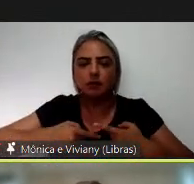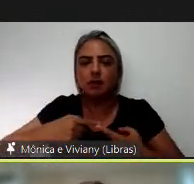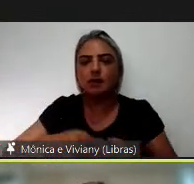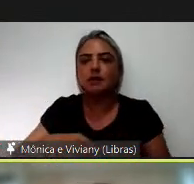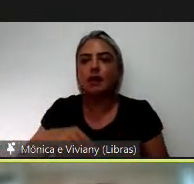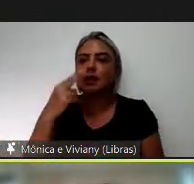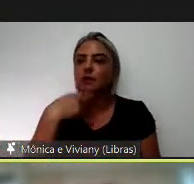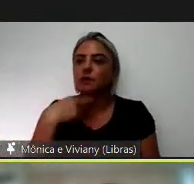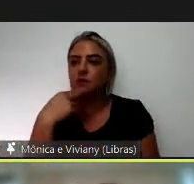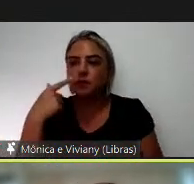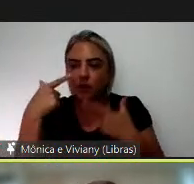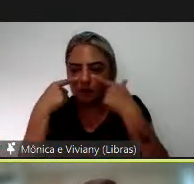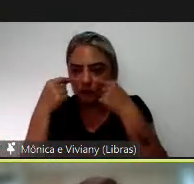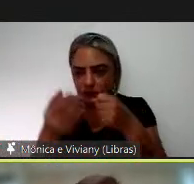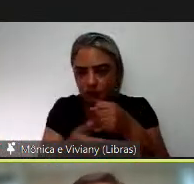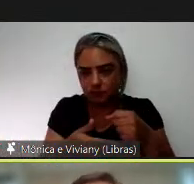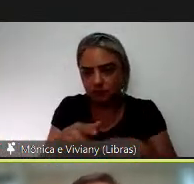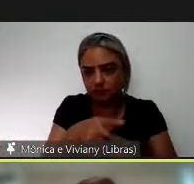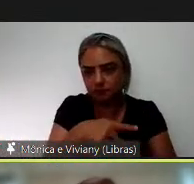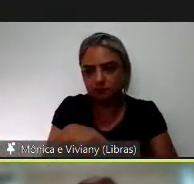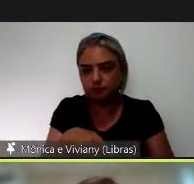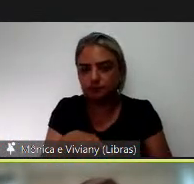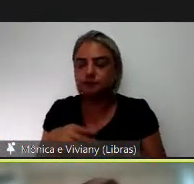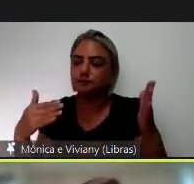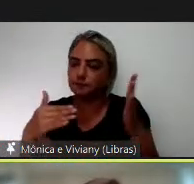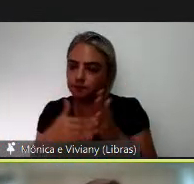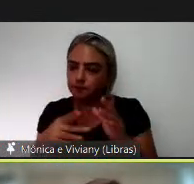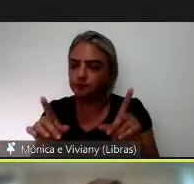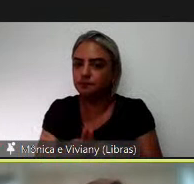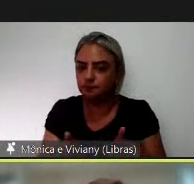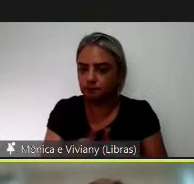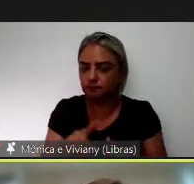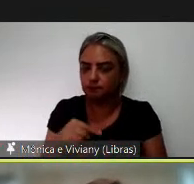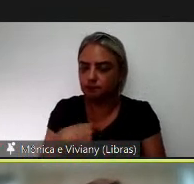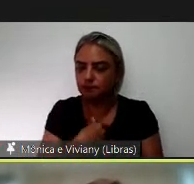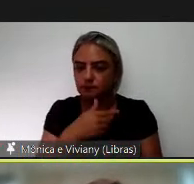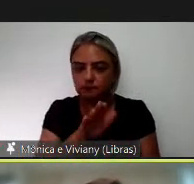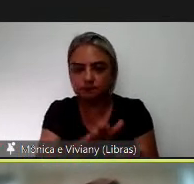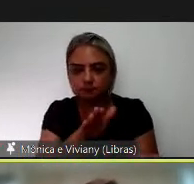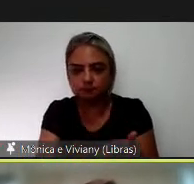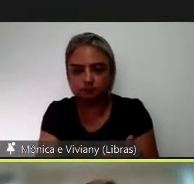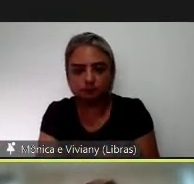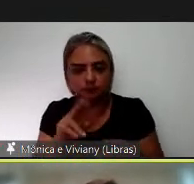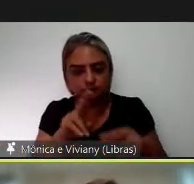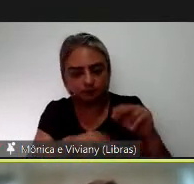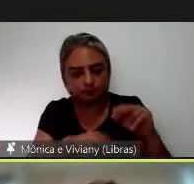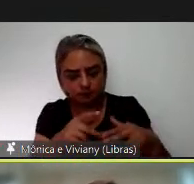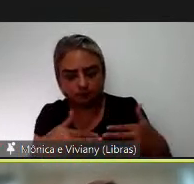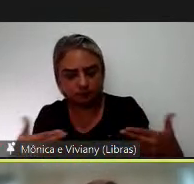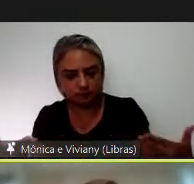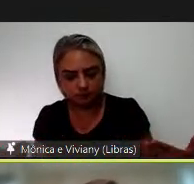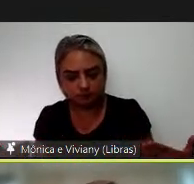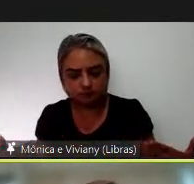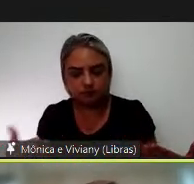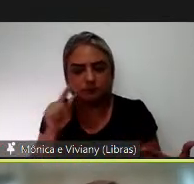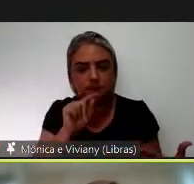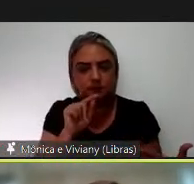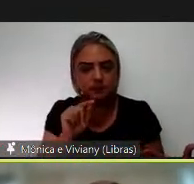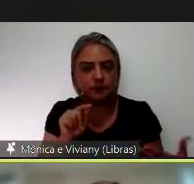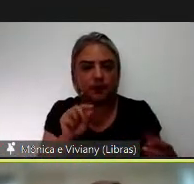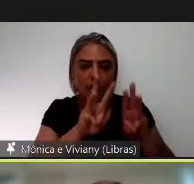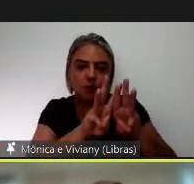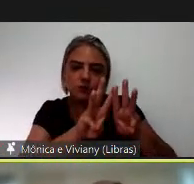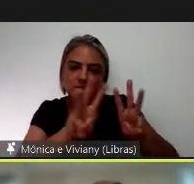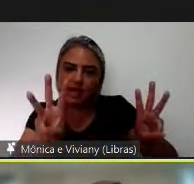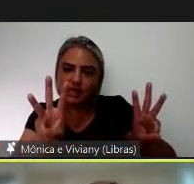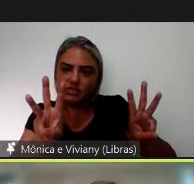debate in nutrition in primary healthcare. So finally, we are launched this material